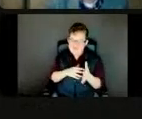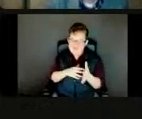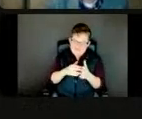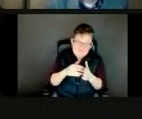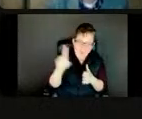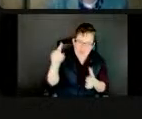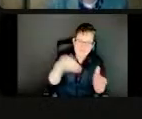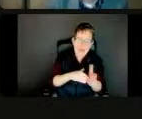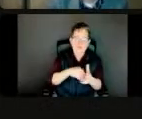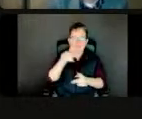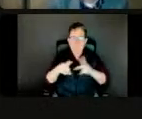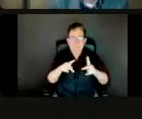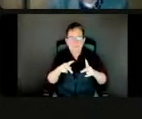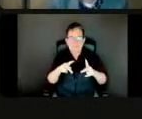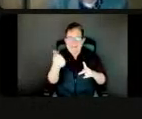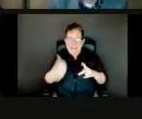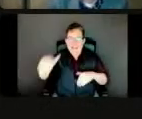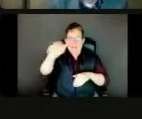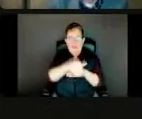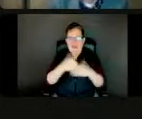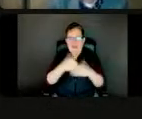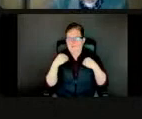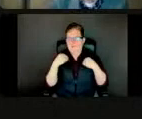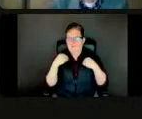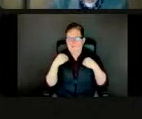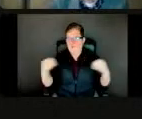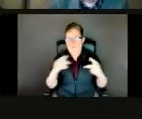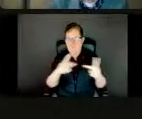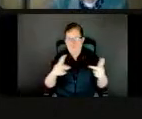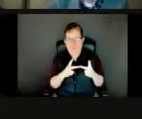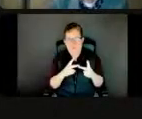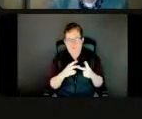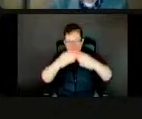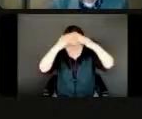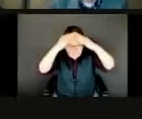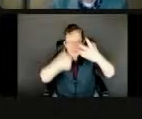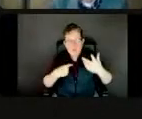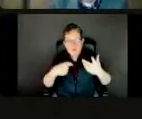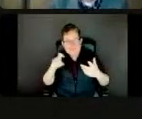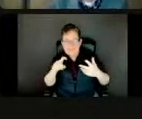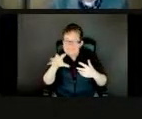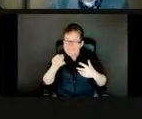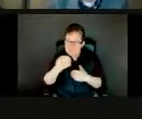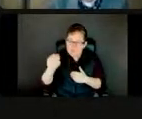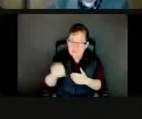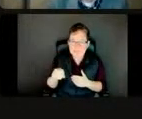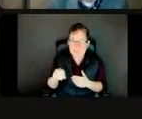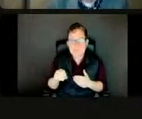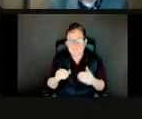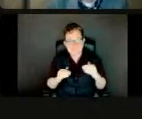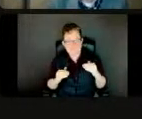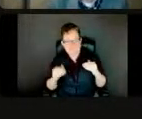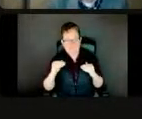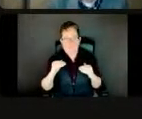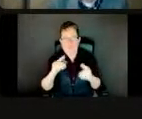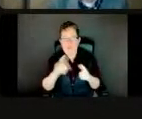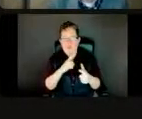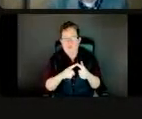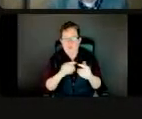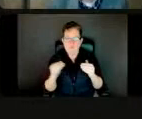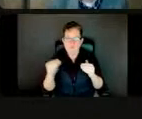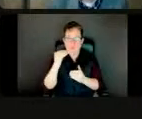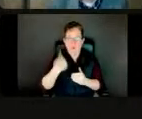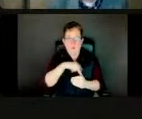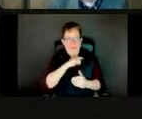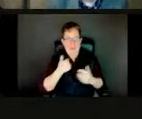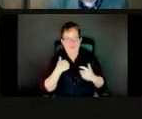night that are unsheltered. And my understanding is you've got to get close to 50%. And then if you go beyond that, you're hitting people that are service